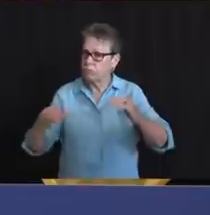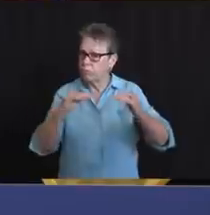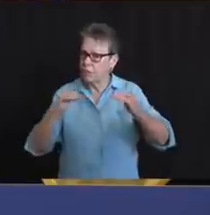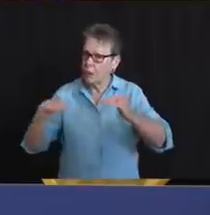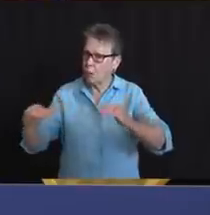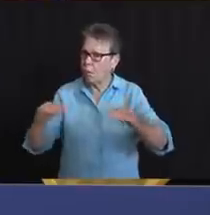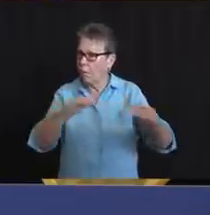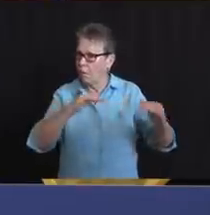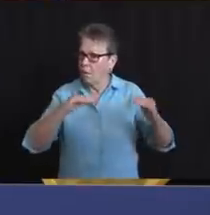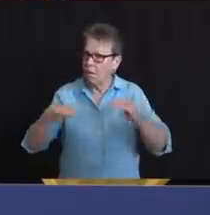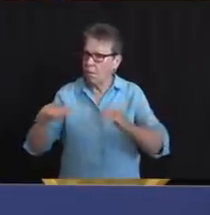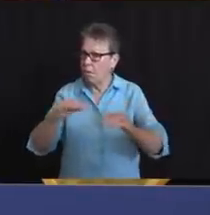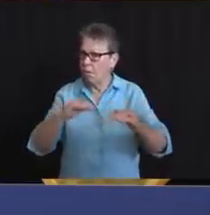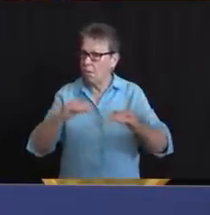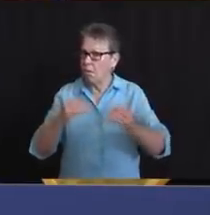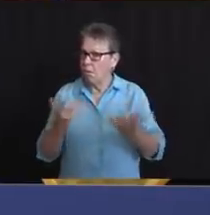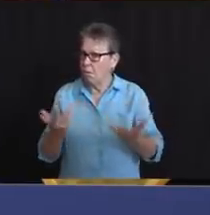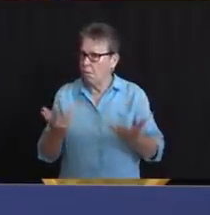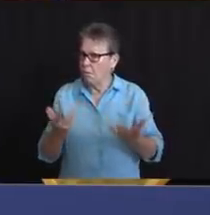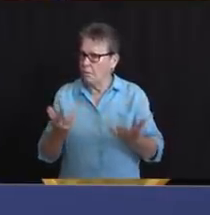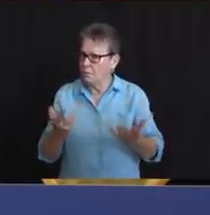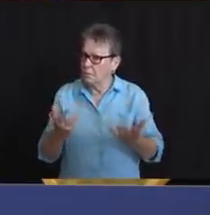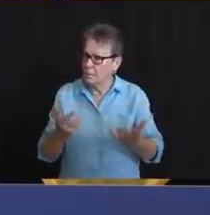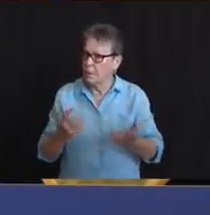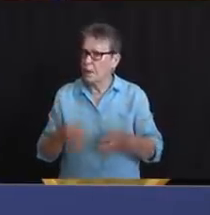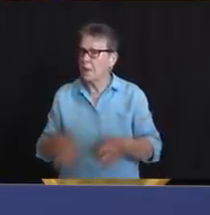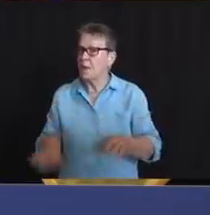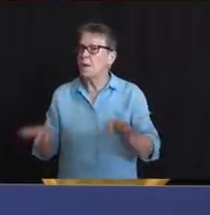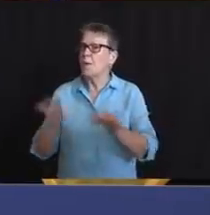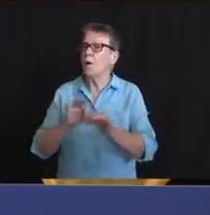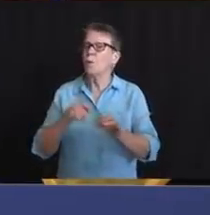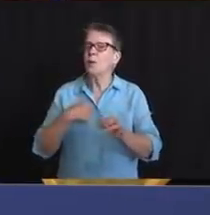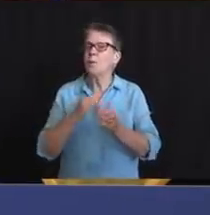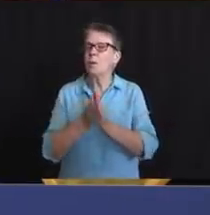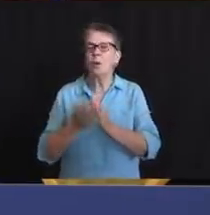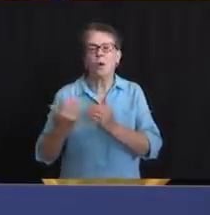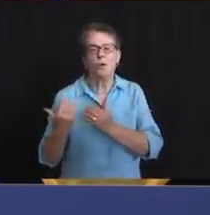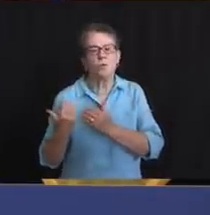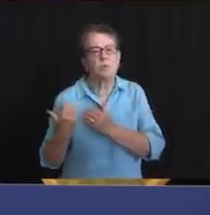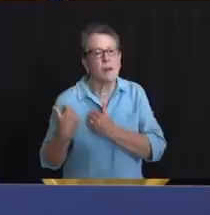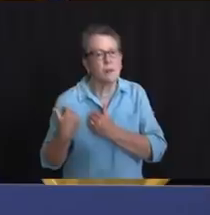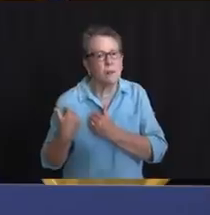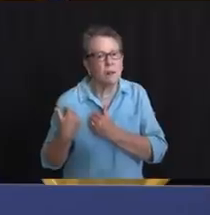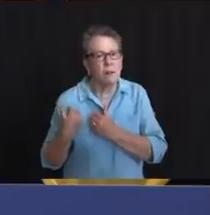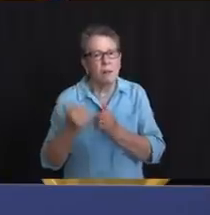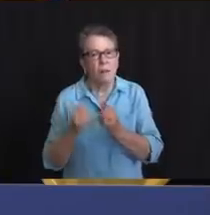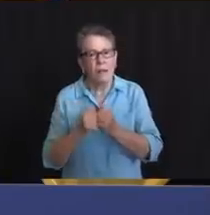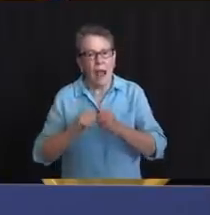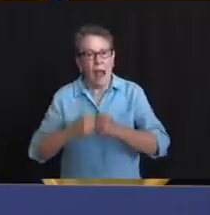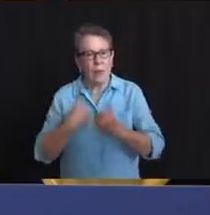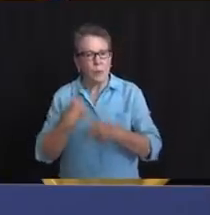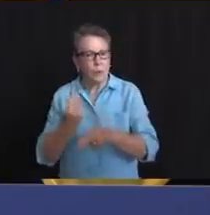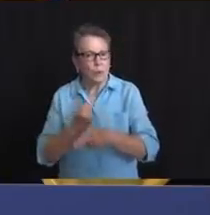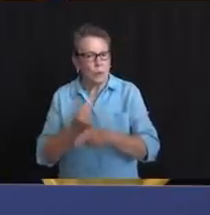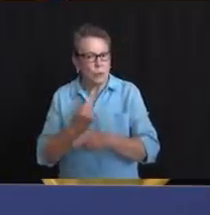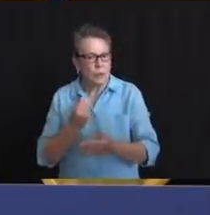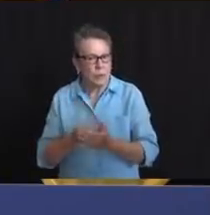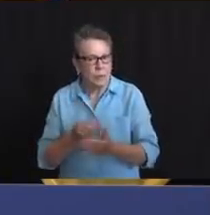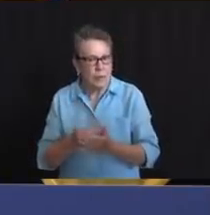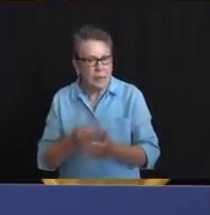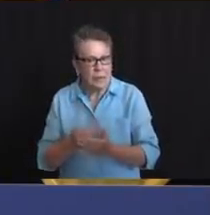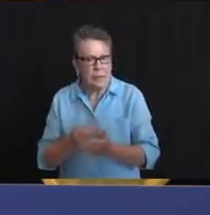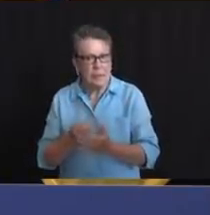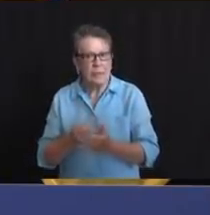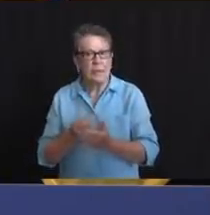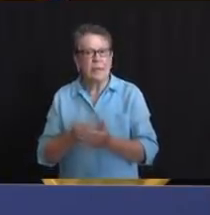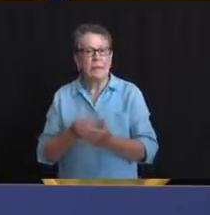responsible on the one hand, and on the other hand does not begin obligations that when that federal money runs out, that we're left holding the bag